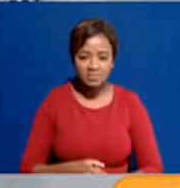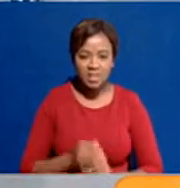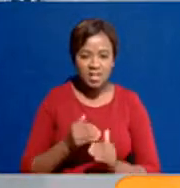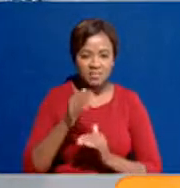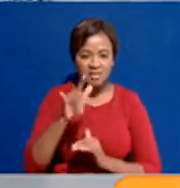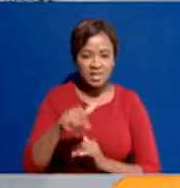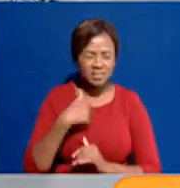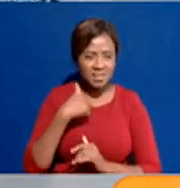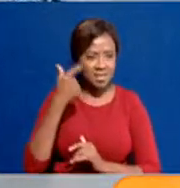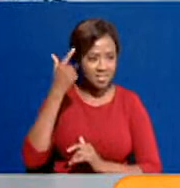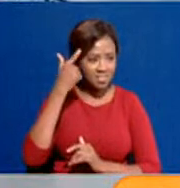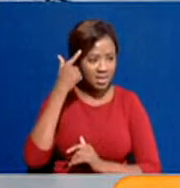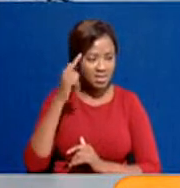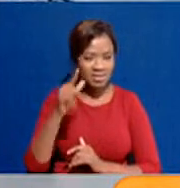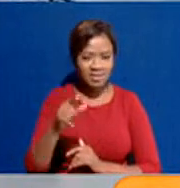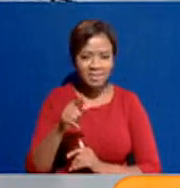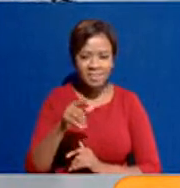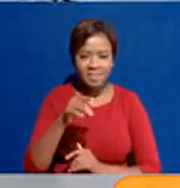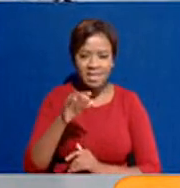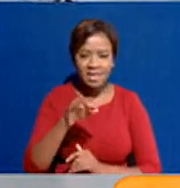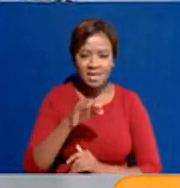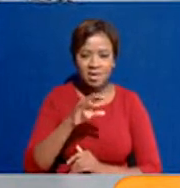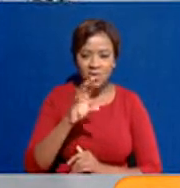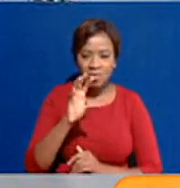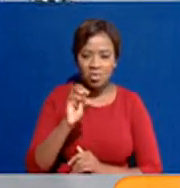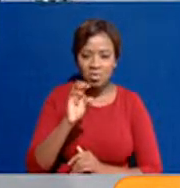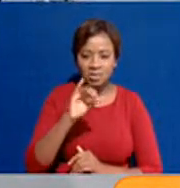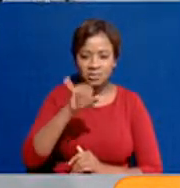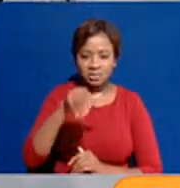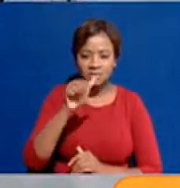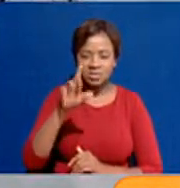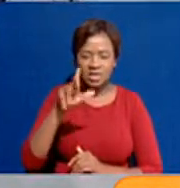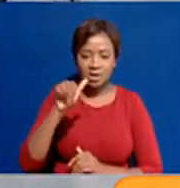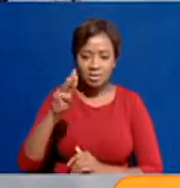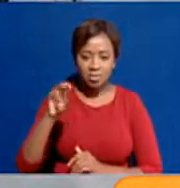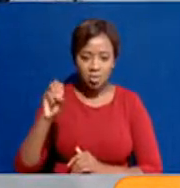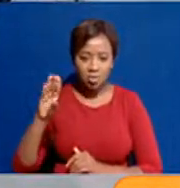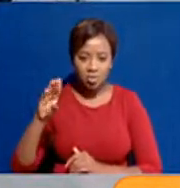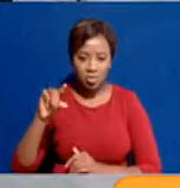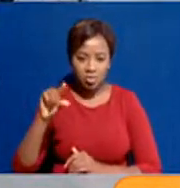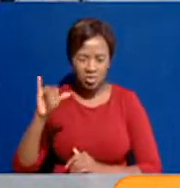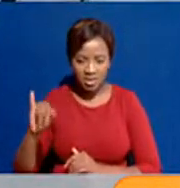Jaramogi Oginga Odinga who said, let's accept the